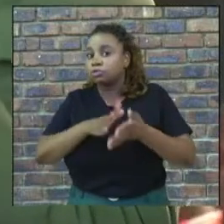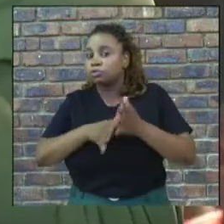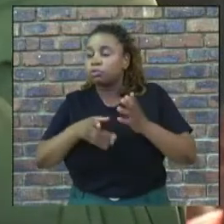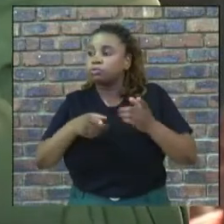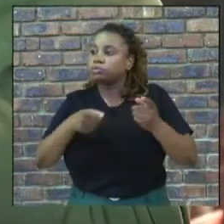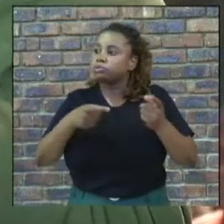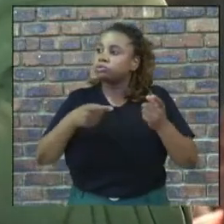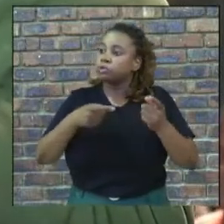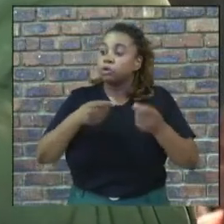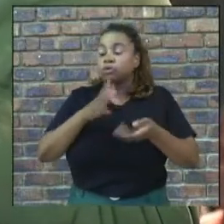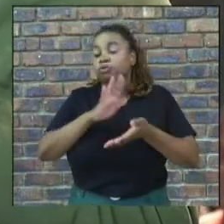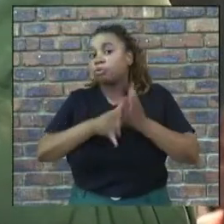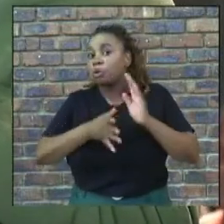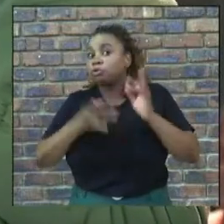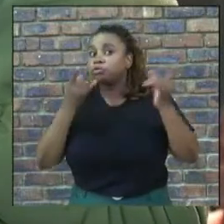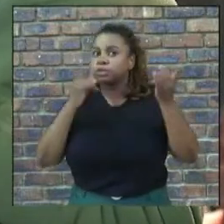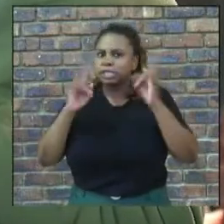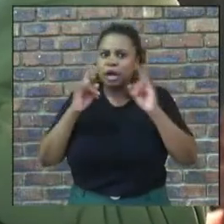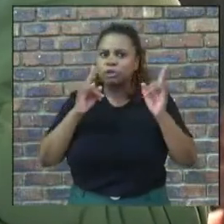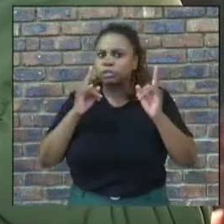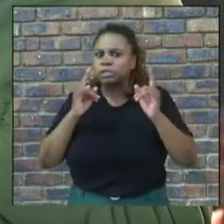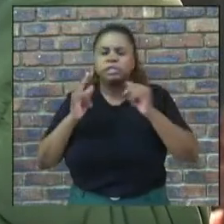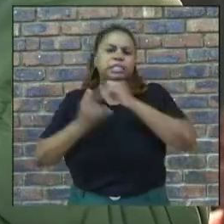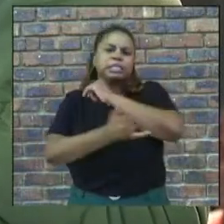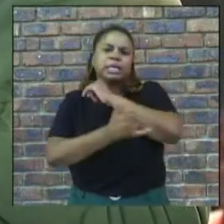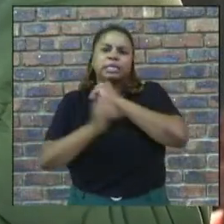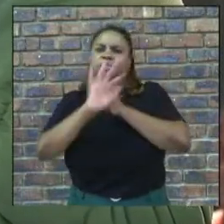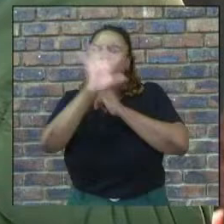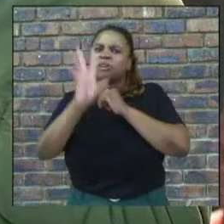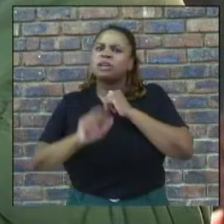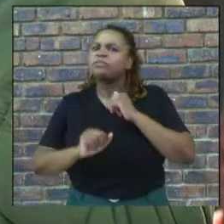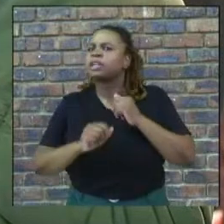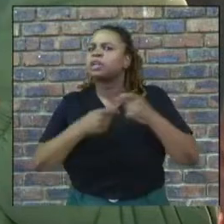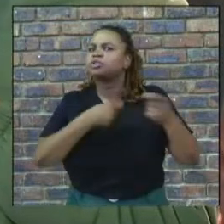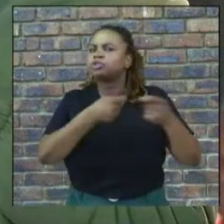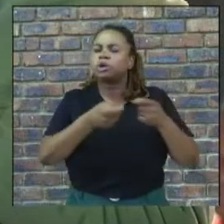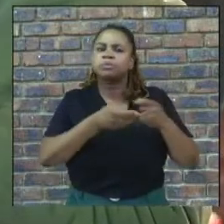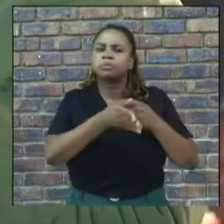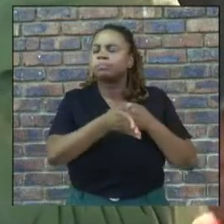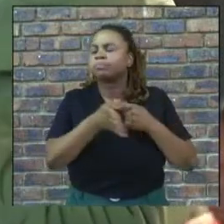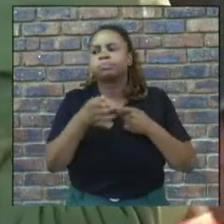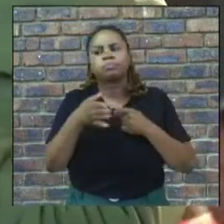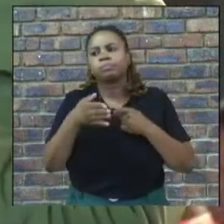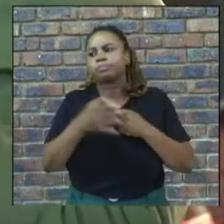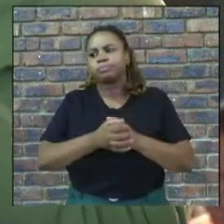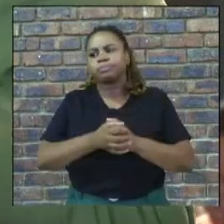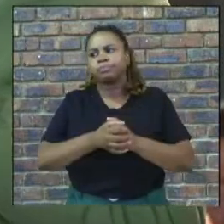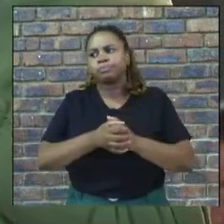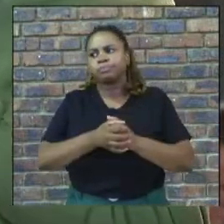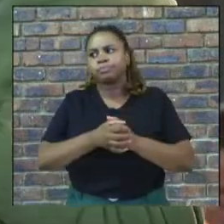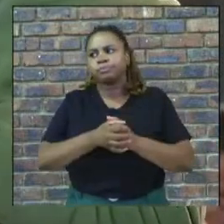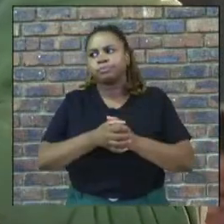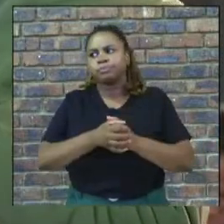African e berekang mole e hirilweng ke ntwena. So what are the laws tsa small